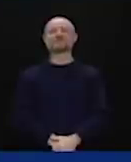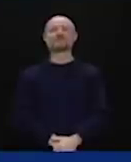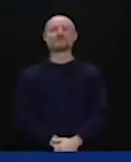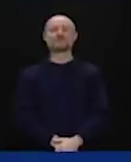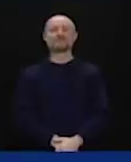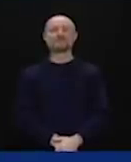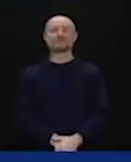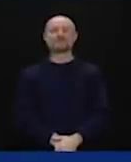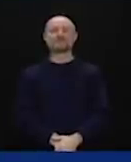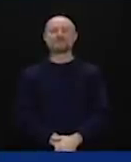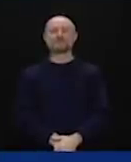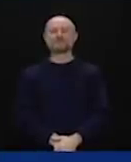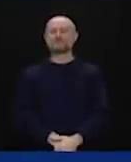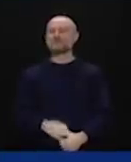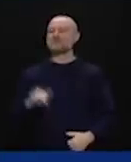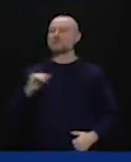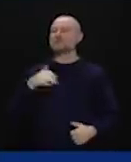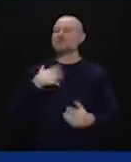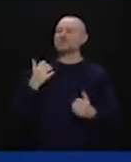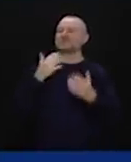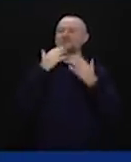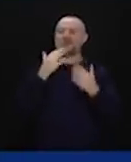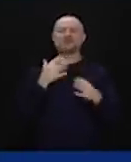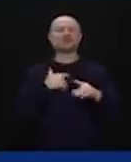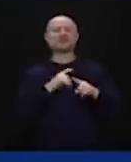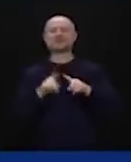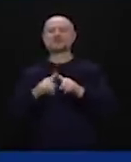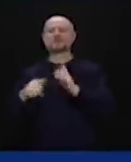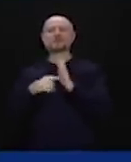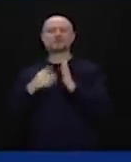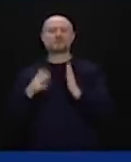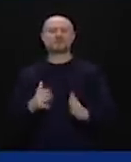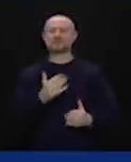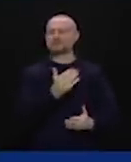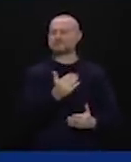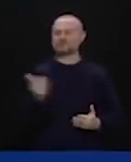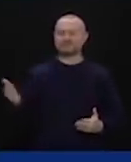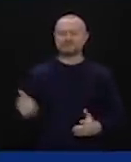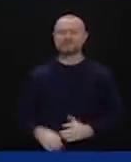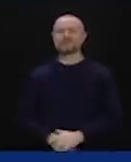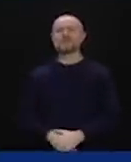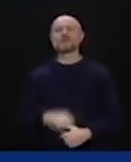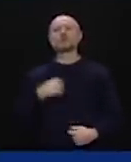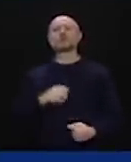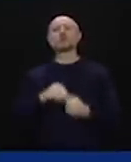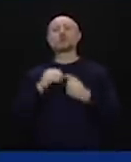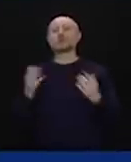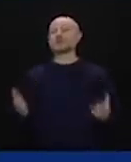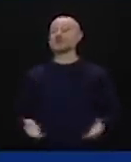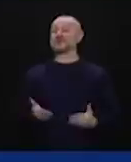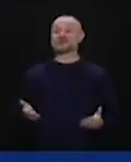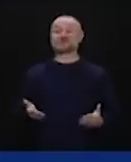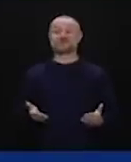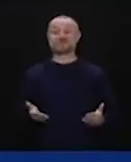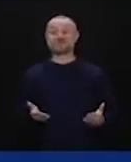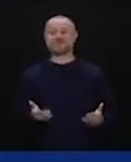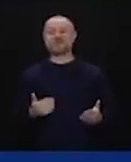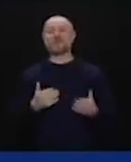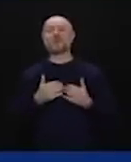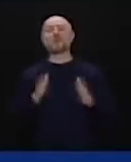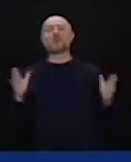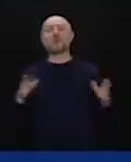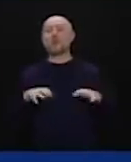I also want to thank all of the representatives from the groups. What's unique about this place, among many others, is it's public,